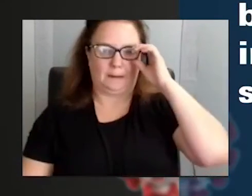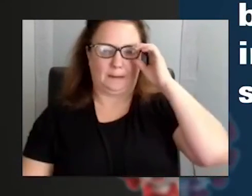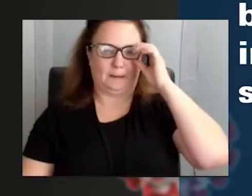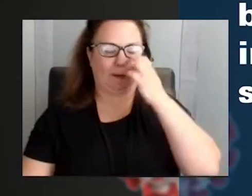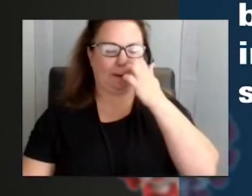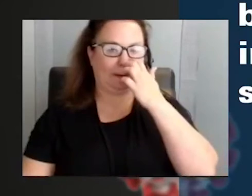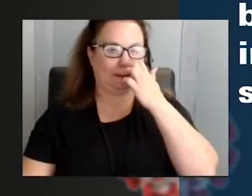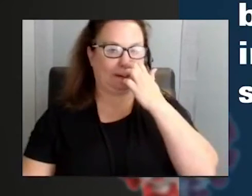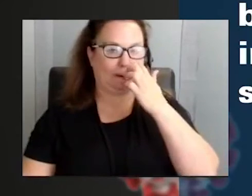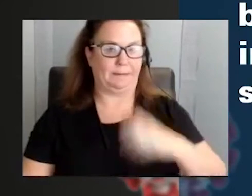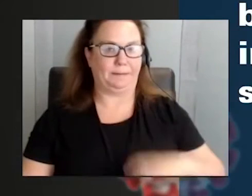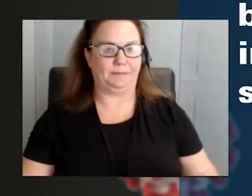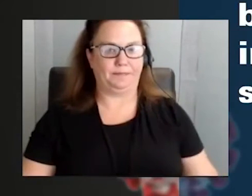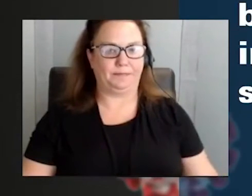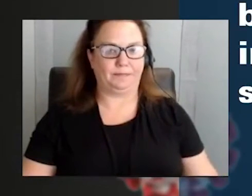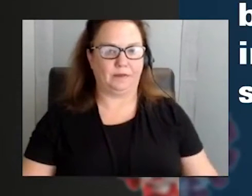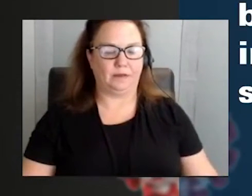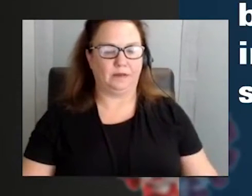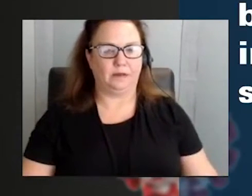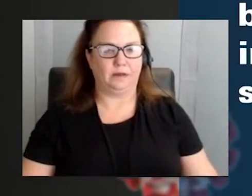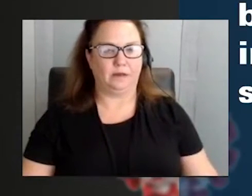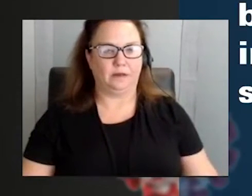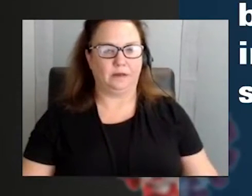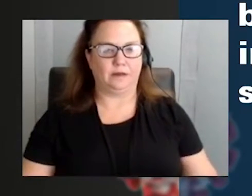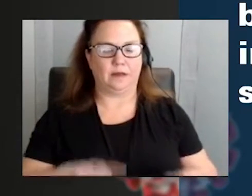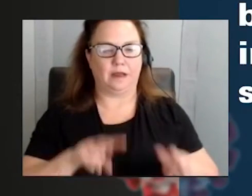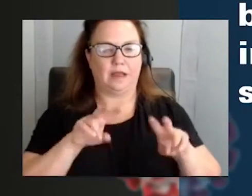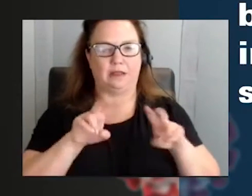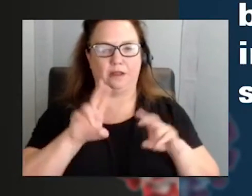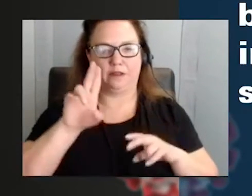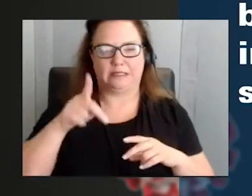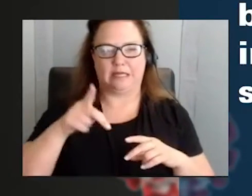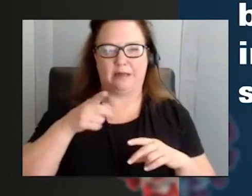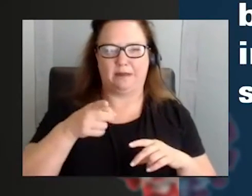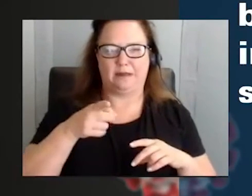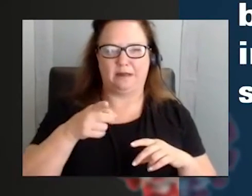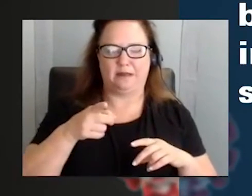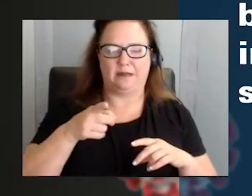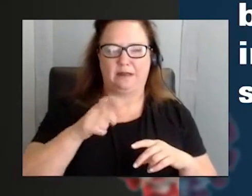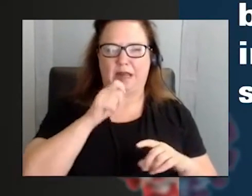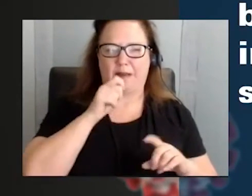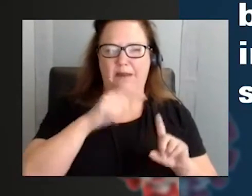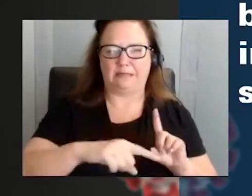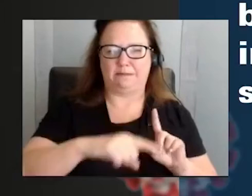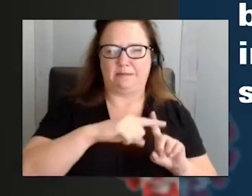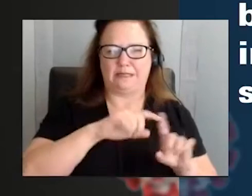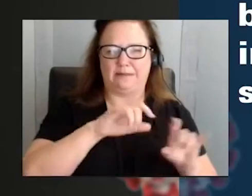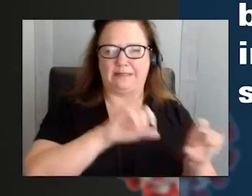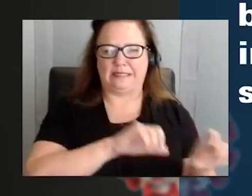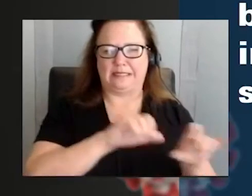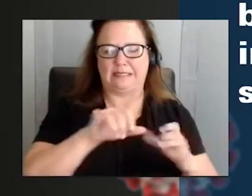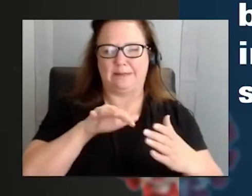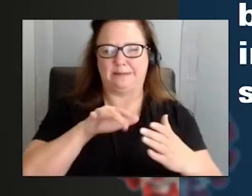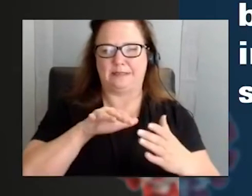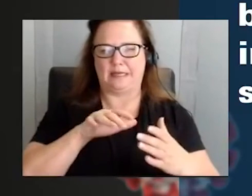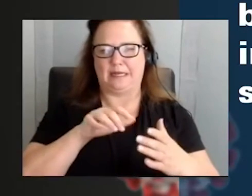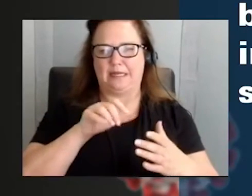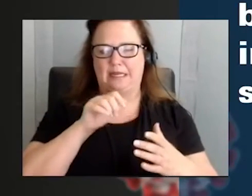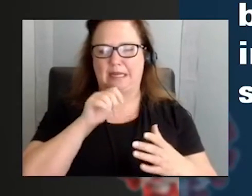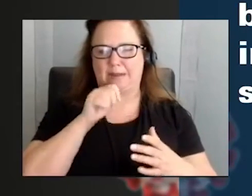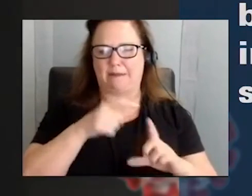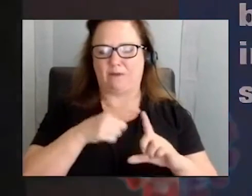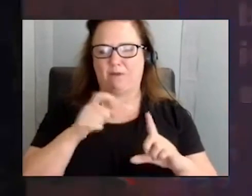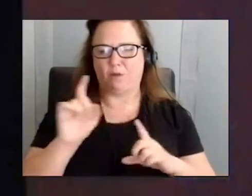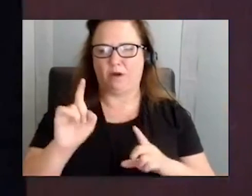Do you agree? So I looked this up. I'm not positive that it's the exact same study, and I didn't actually get the source of the study. It was really just